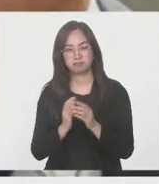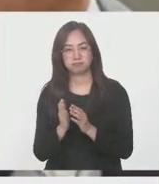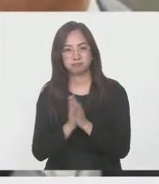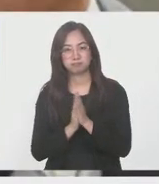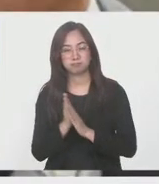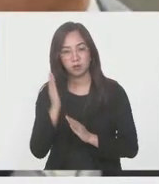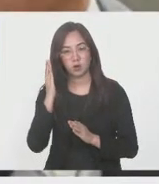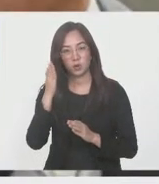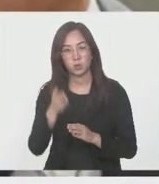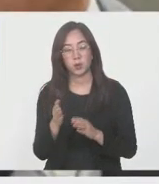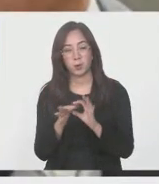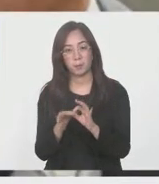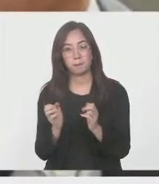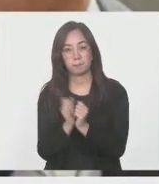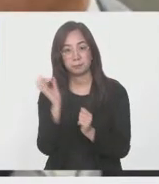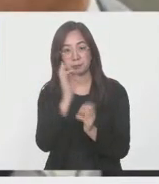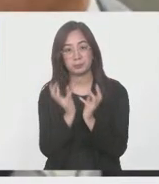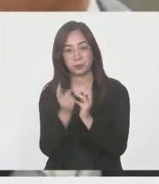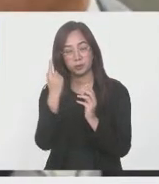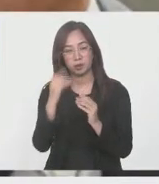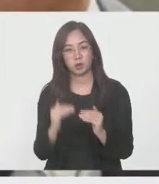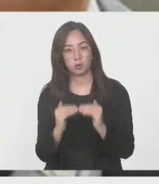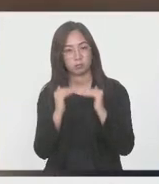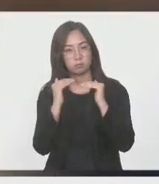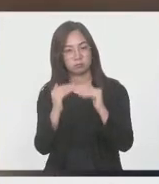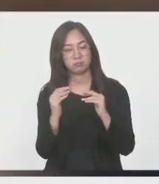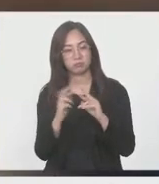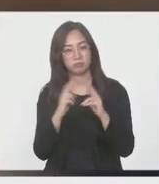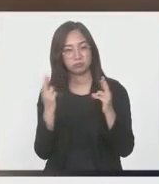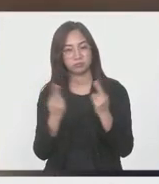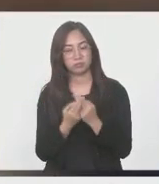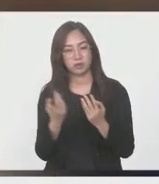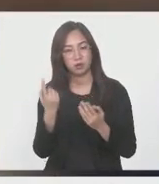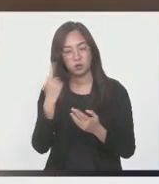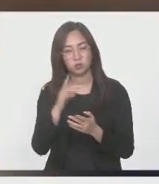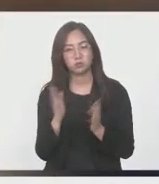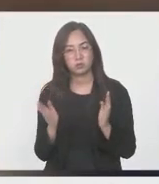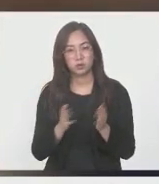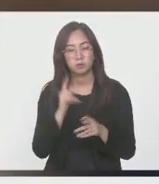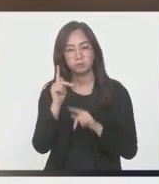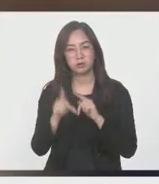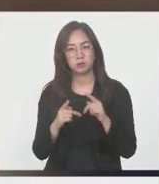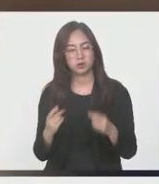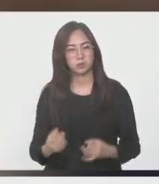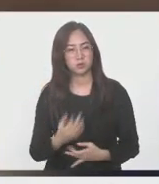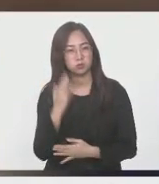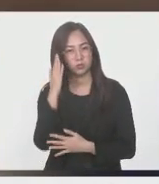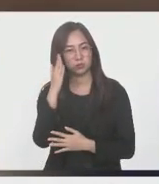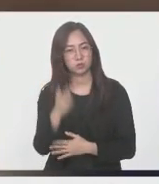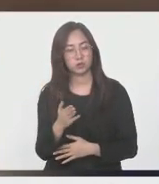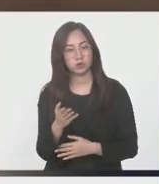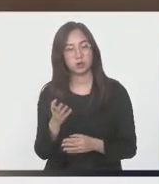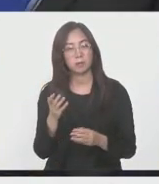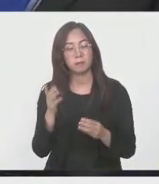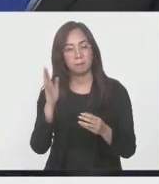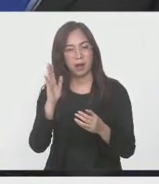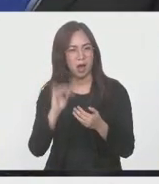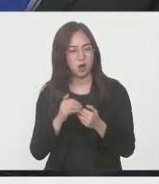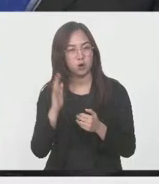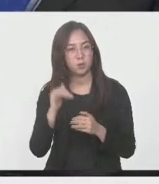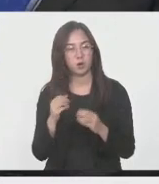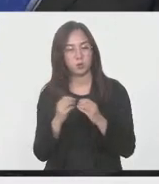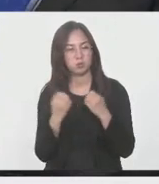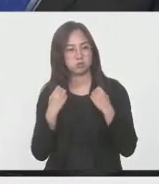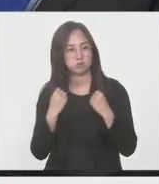Filipino community to further elevate the country's relations, imploring people to aspire a future defined by strengthened ties,